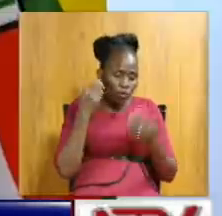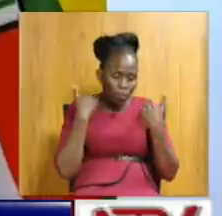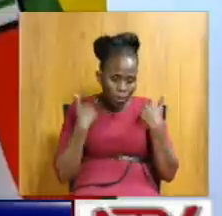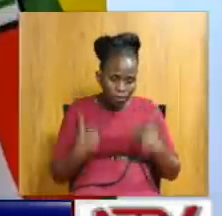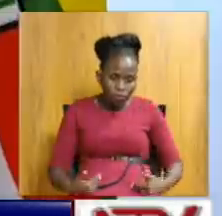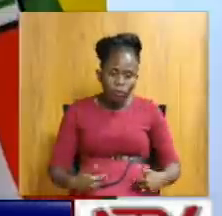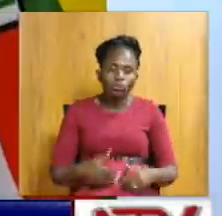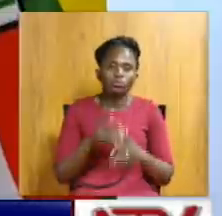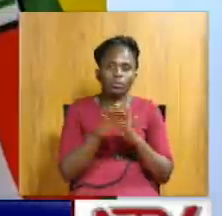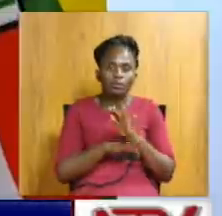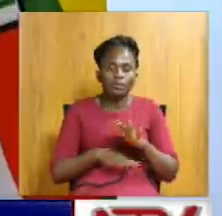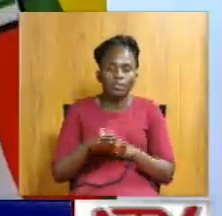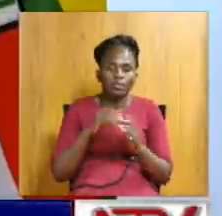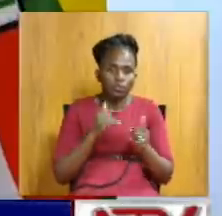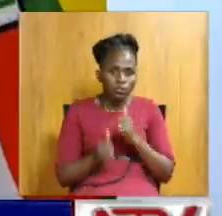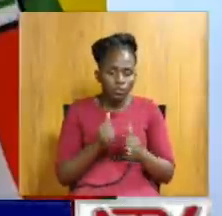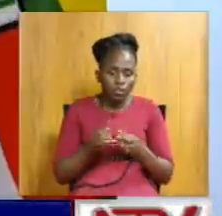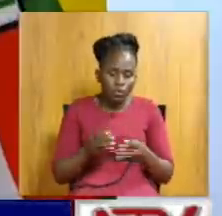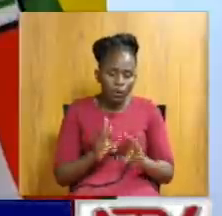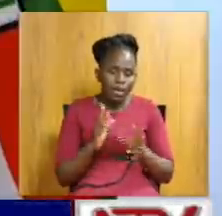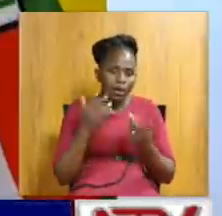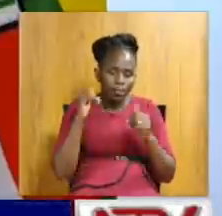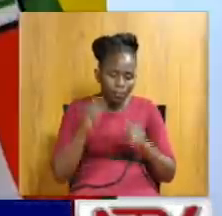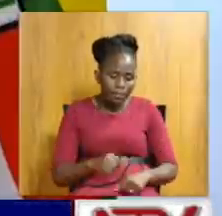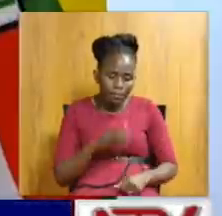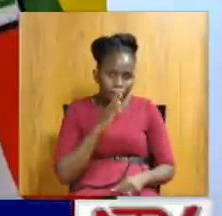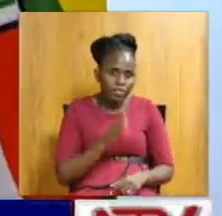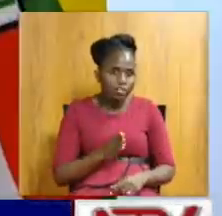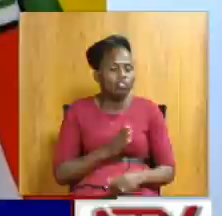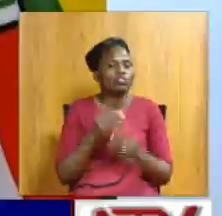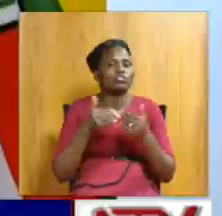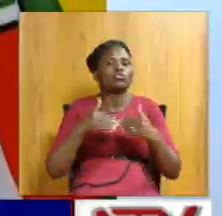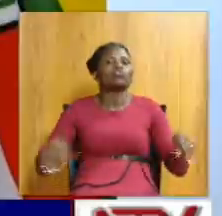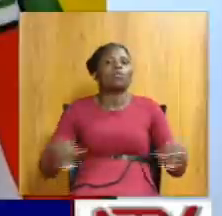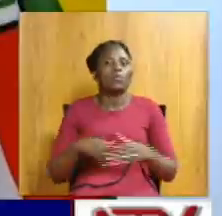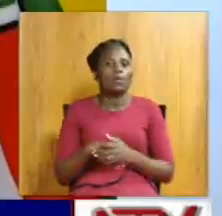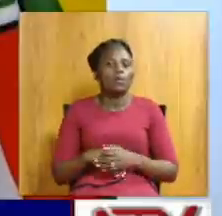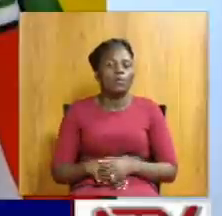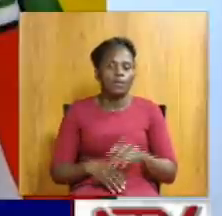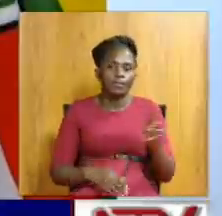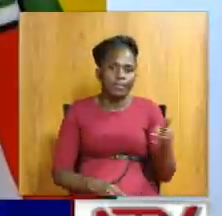effort in which they were supposed to be neutral. Number two,